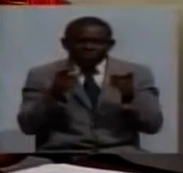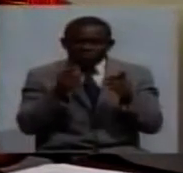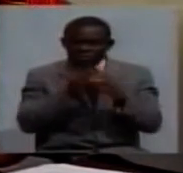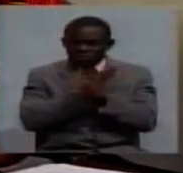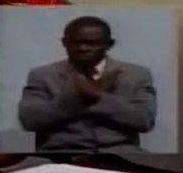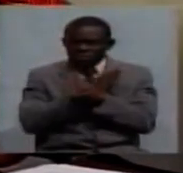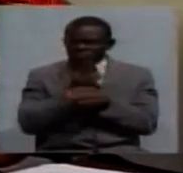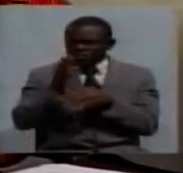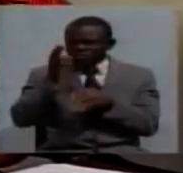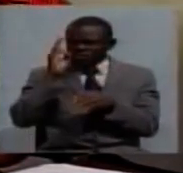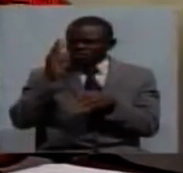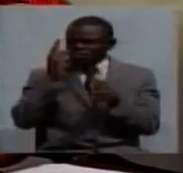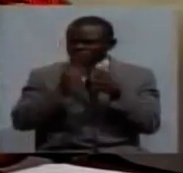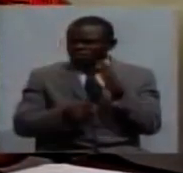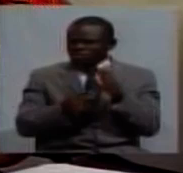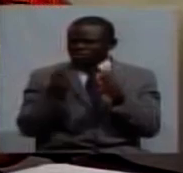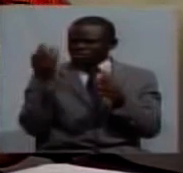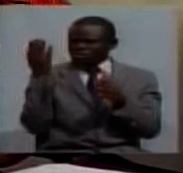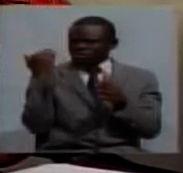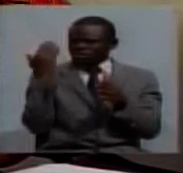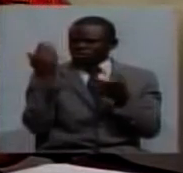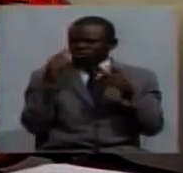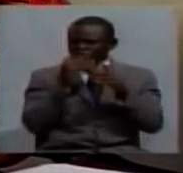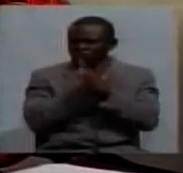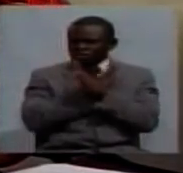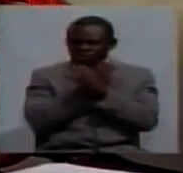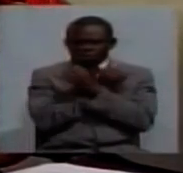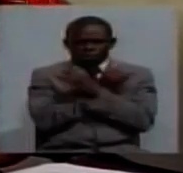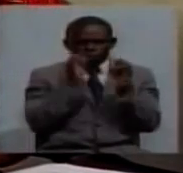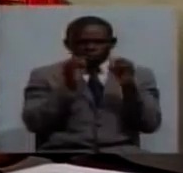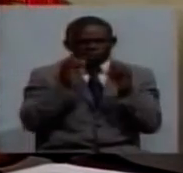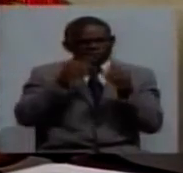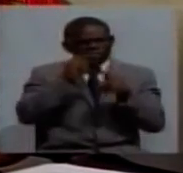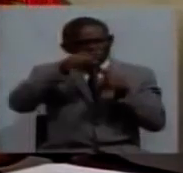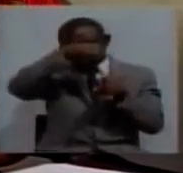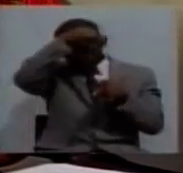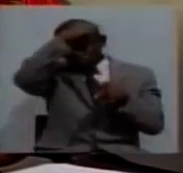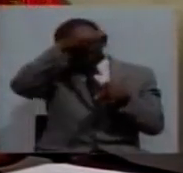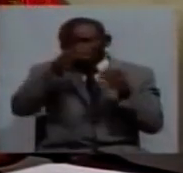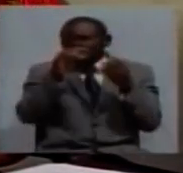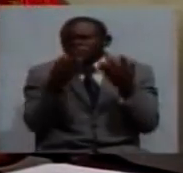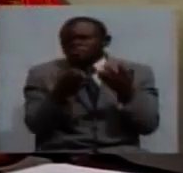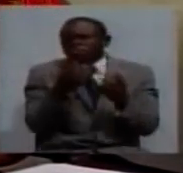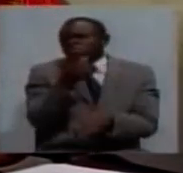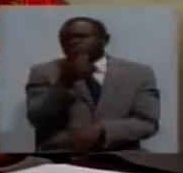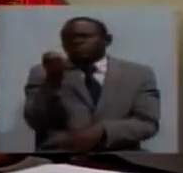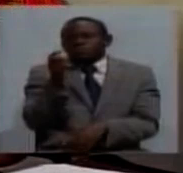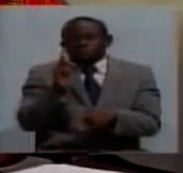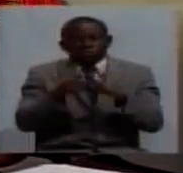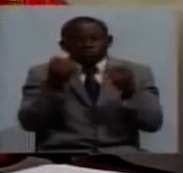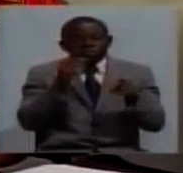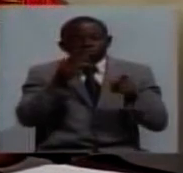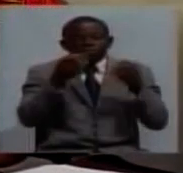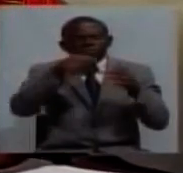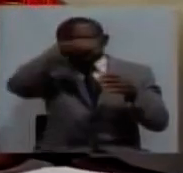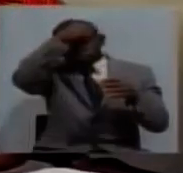independence we only had 100 graduates. Surely we have many more. The only challenge I see is that at this time in the